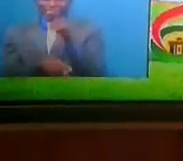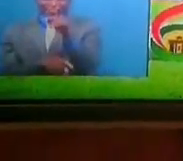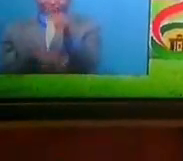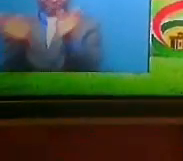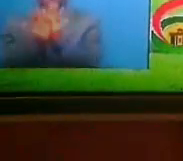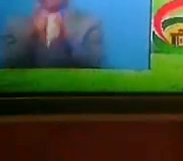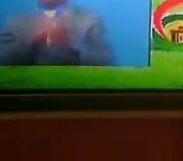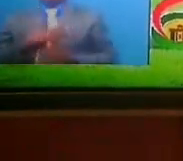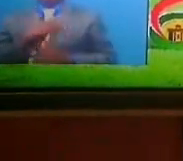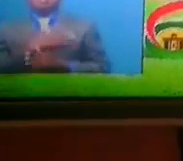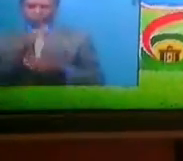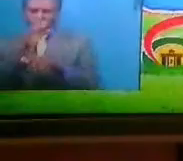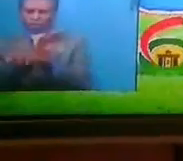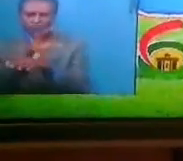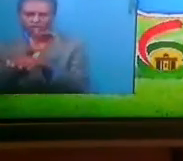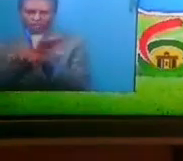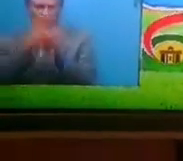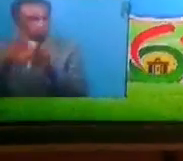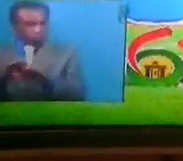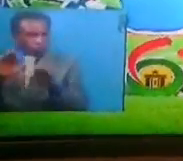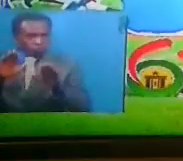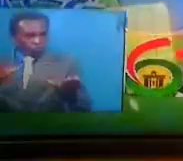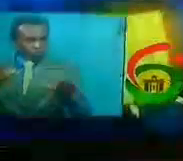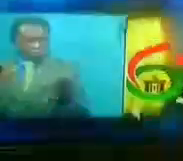are. And I'm beginning to